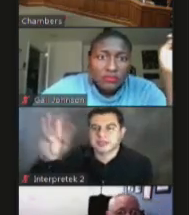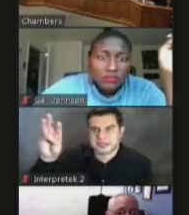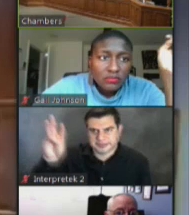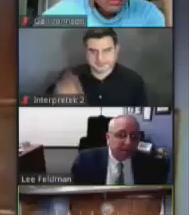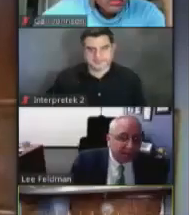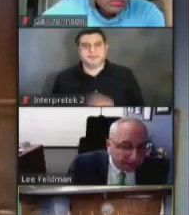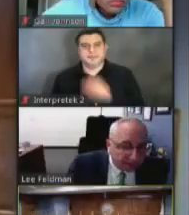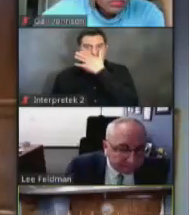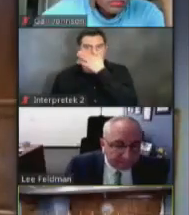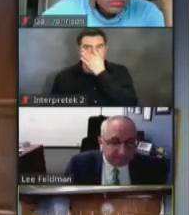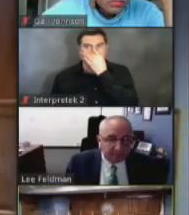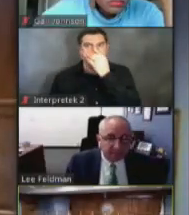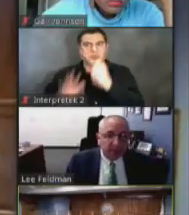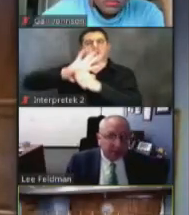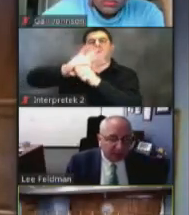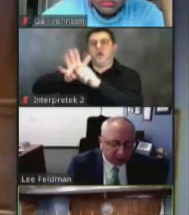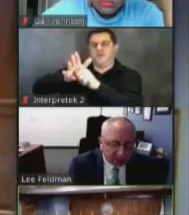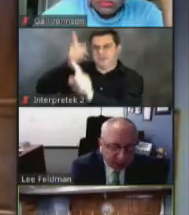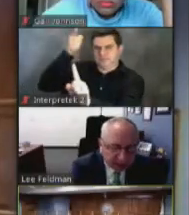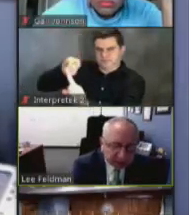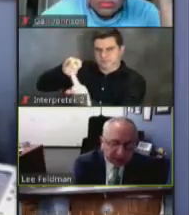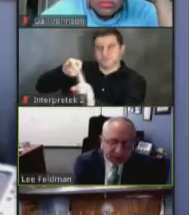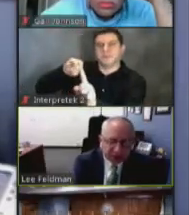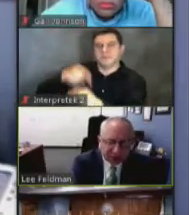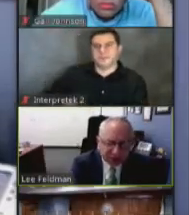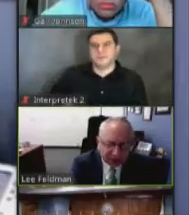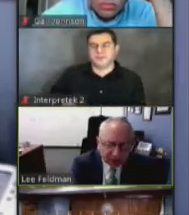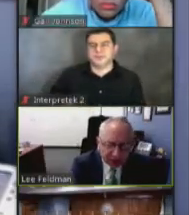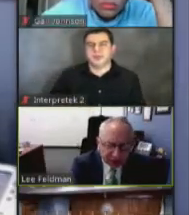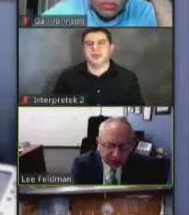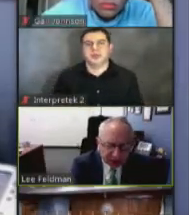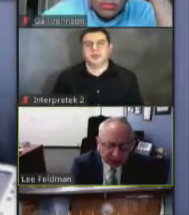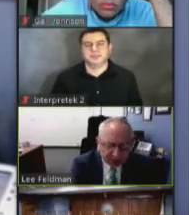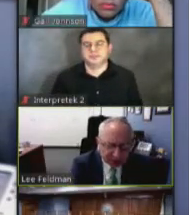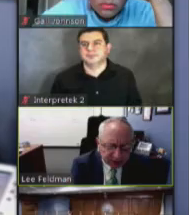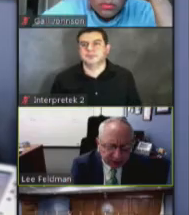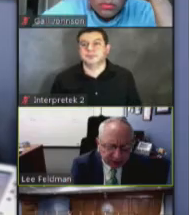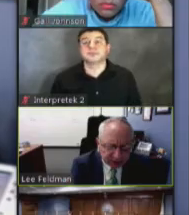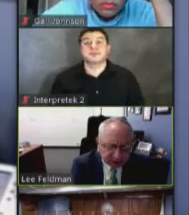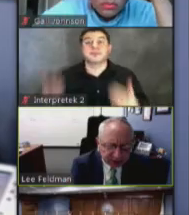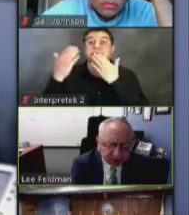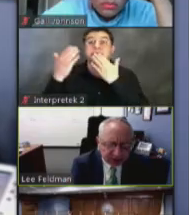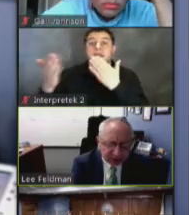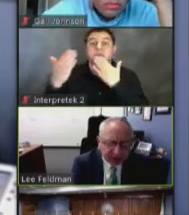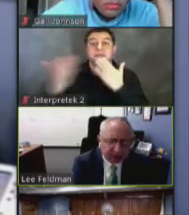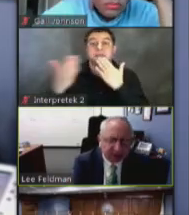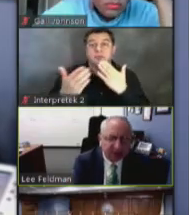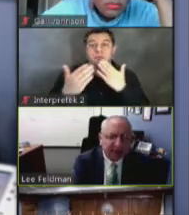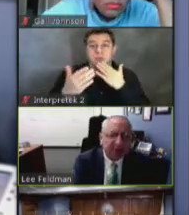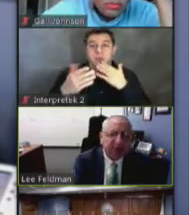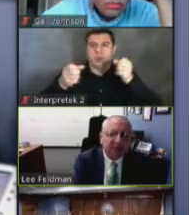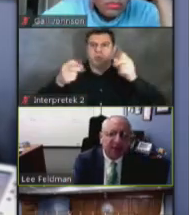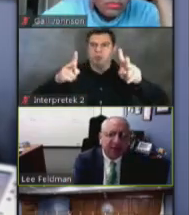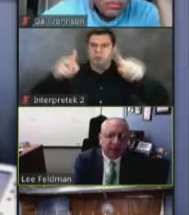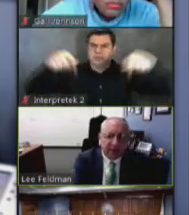Okay, Mr. Feldman. Thank you, Mayor, Commissioners. I just wanted an opportunity to check with you again